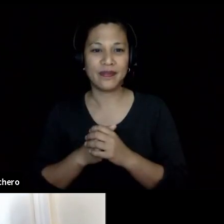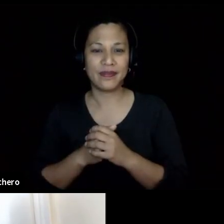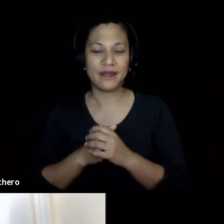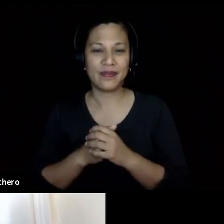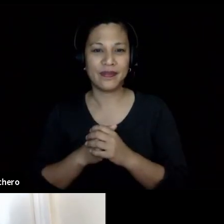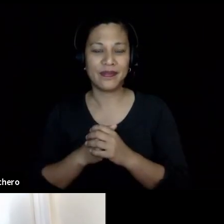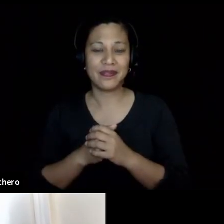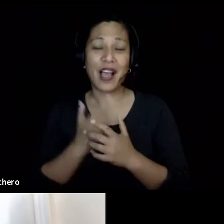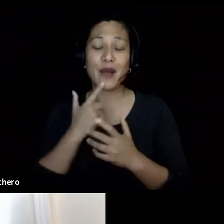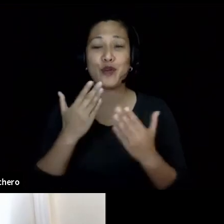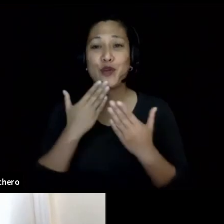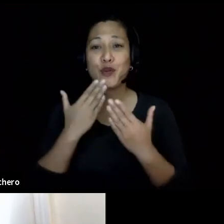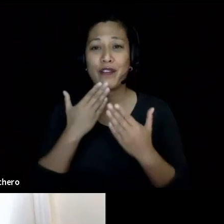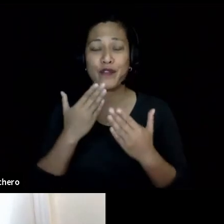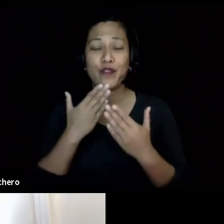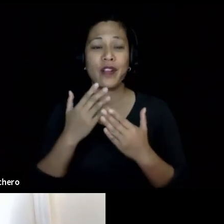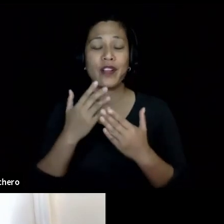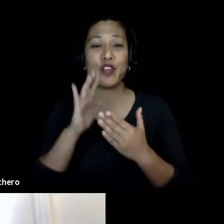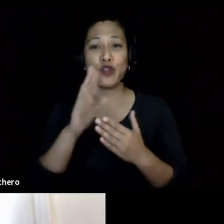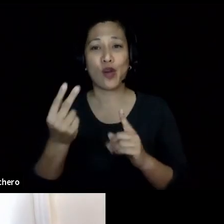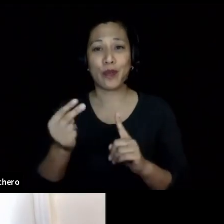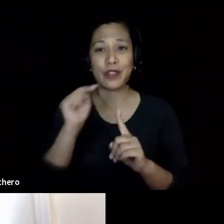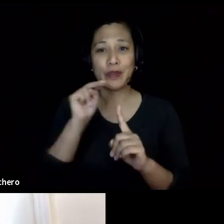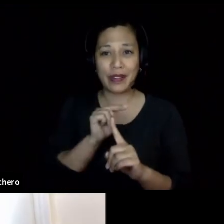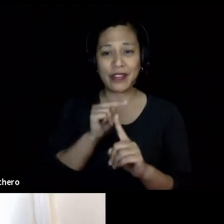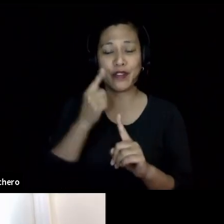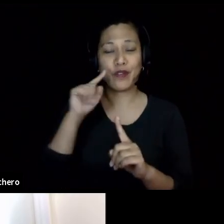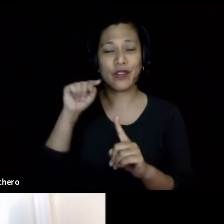am so grateful for the lens you were able to bring, and